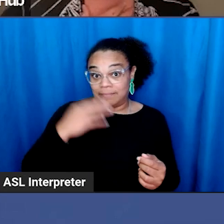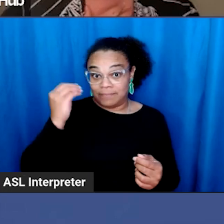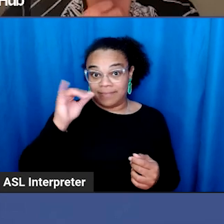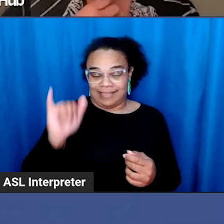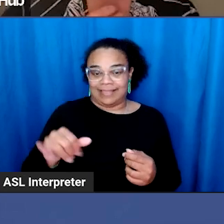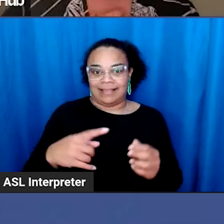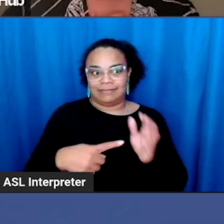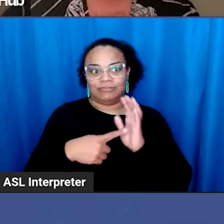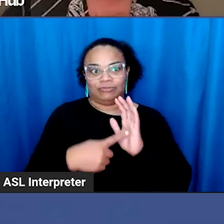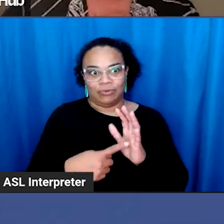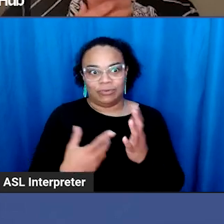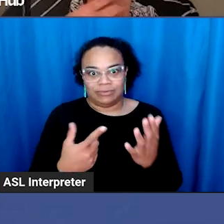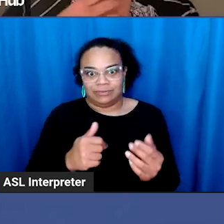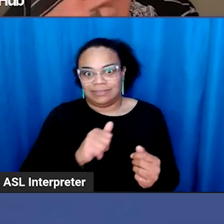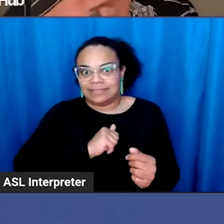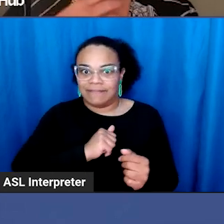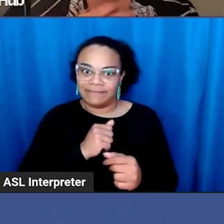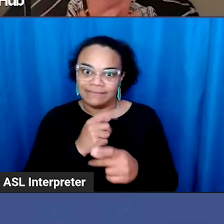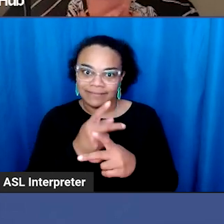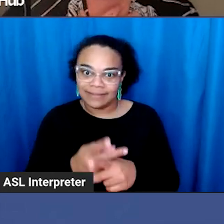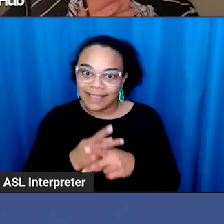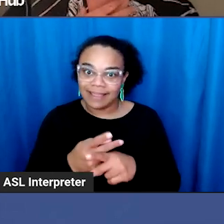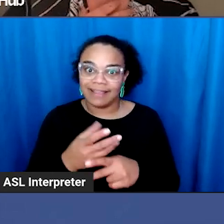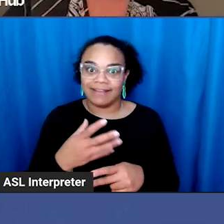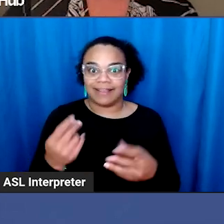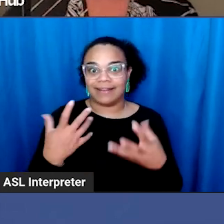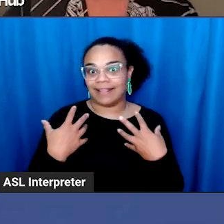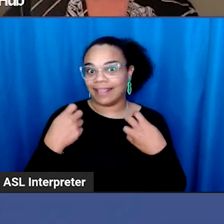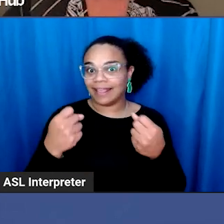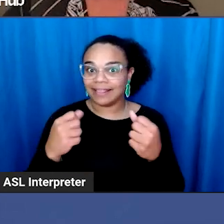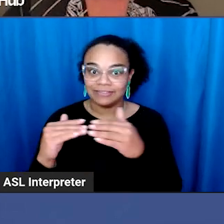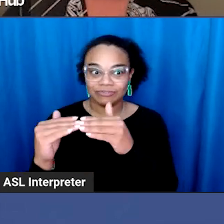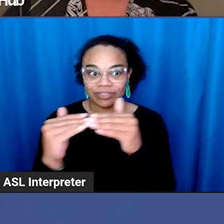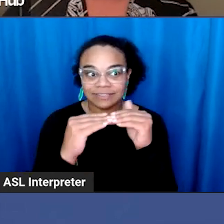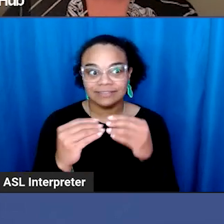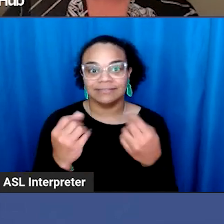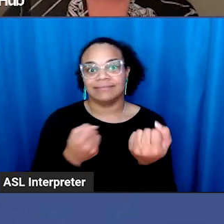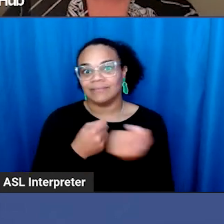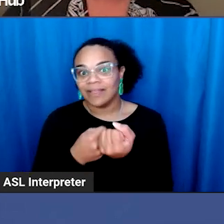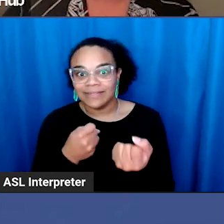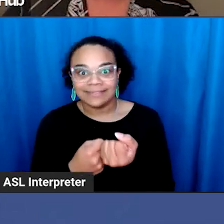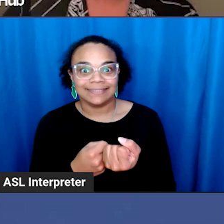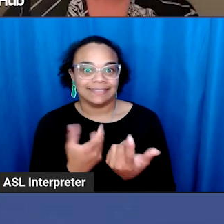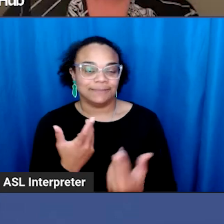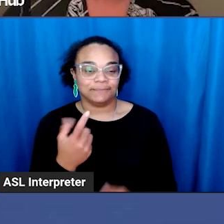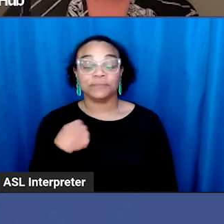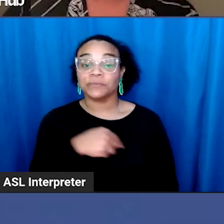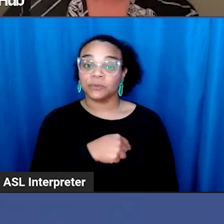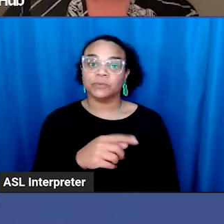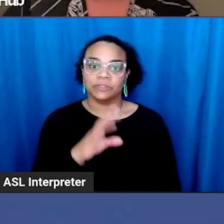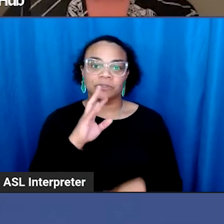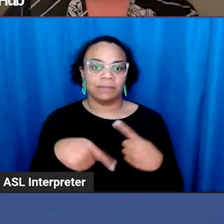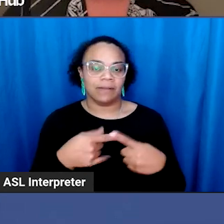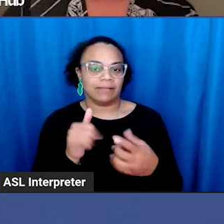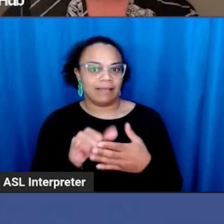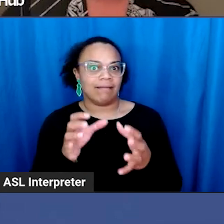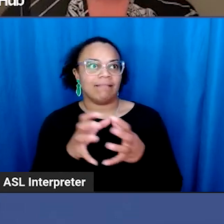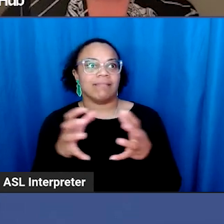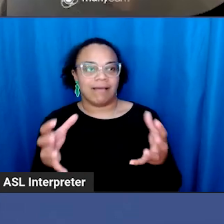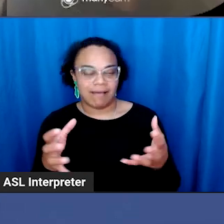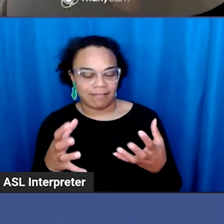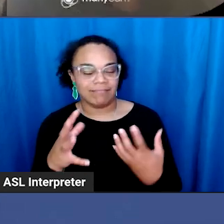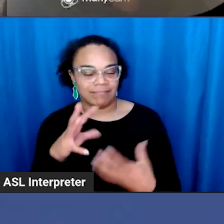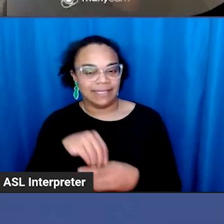speaks to self-care and healing justice and advocacy as well. Like we talk about that a lot in Spokes Hub